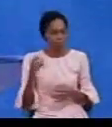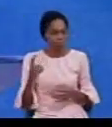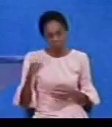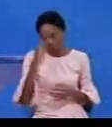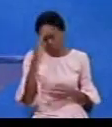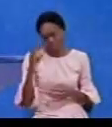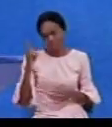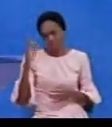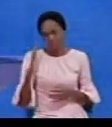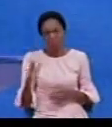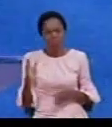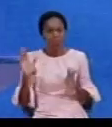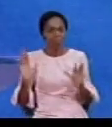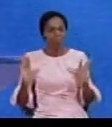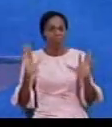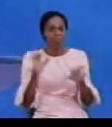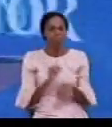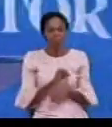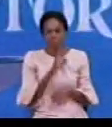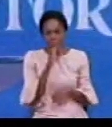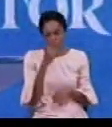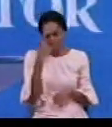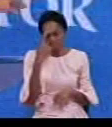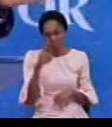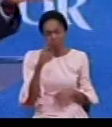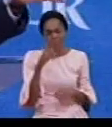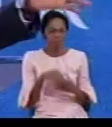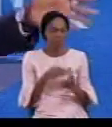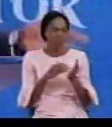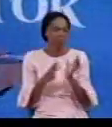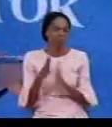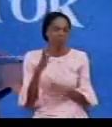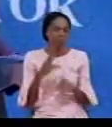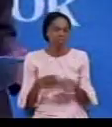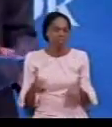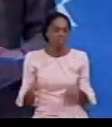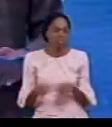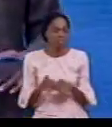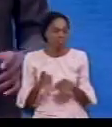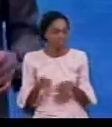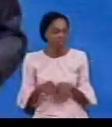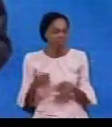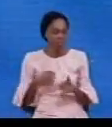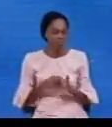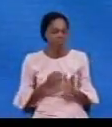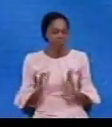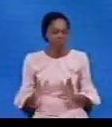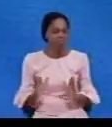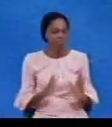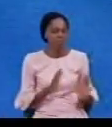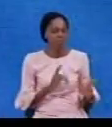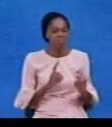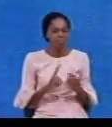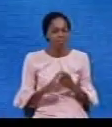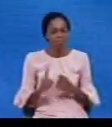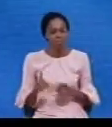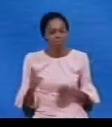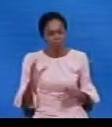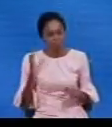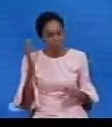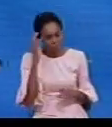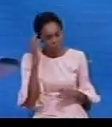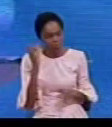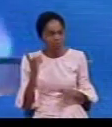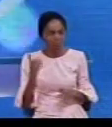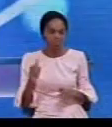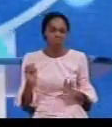yet. We want to worship God. While we are getting ready to listen to the testimony of all that have received